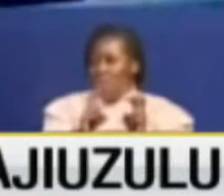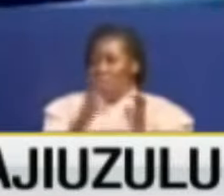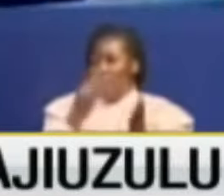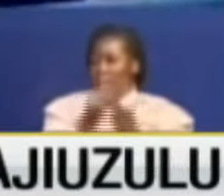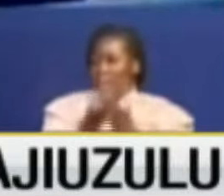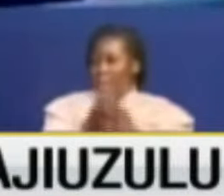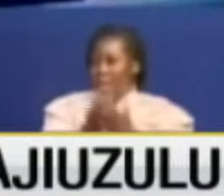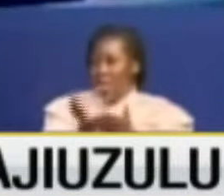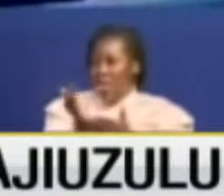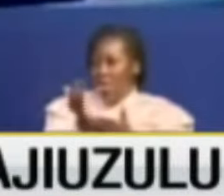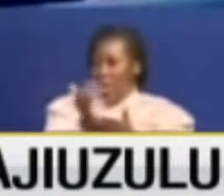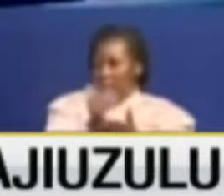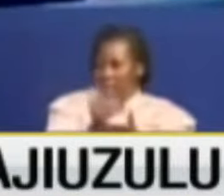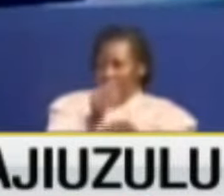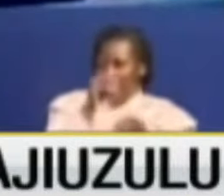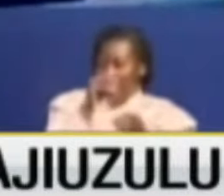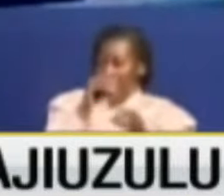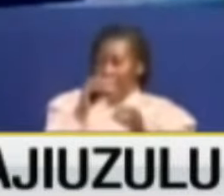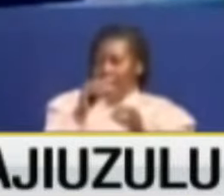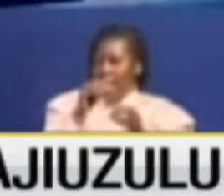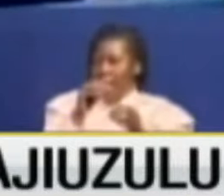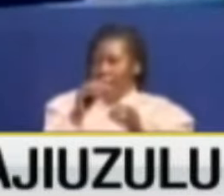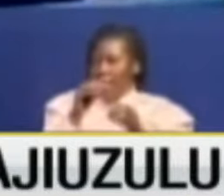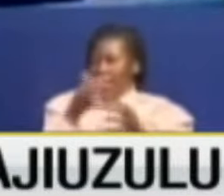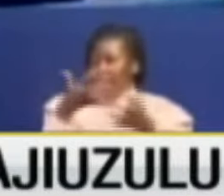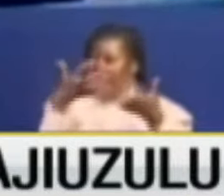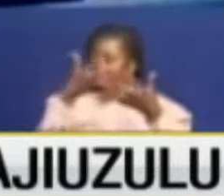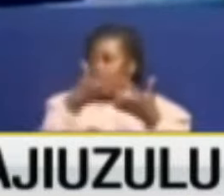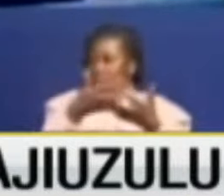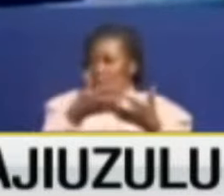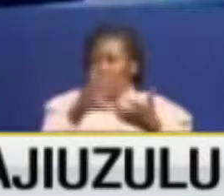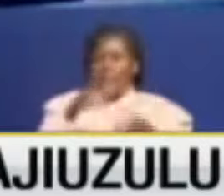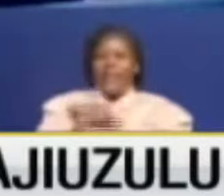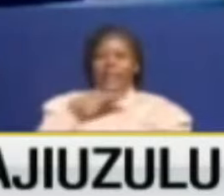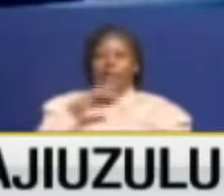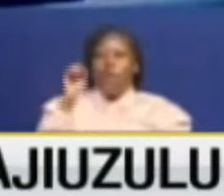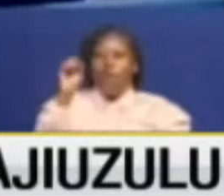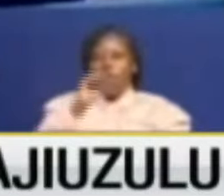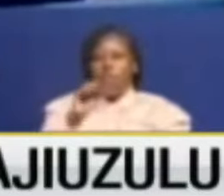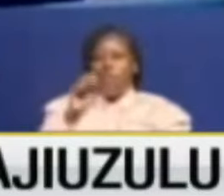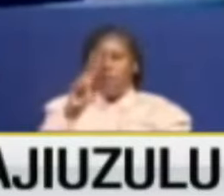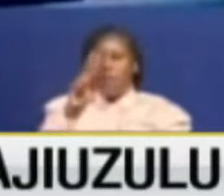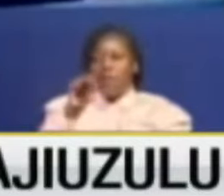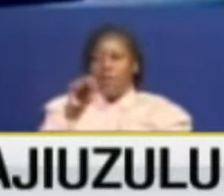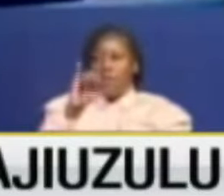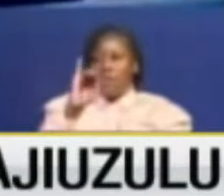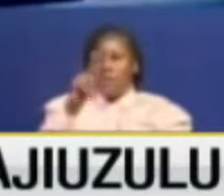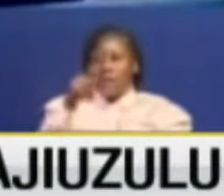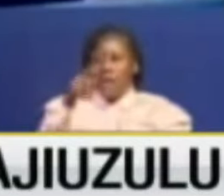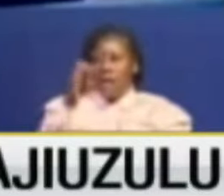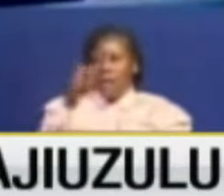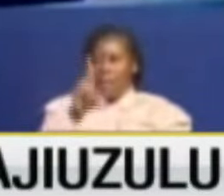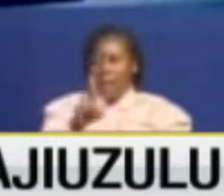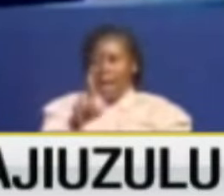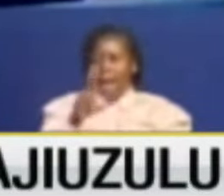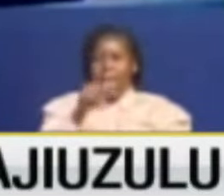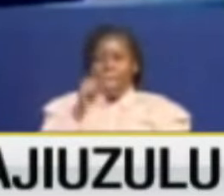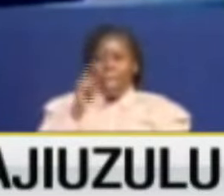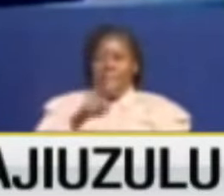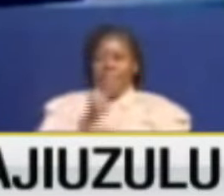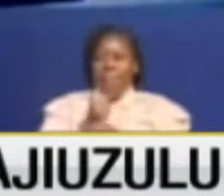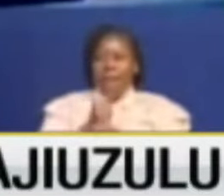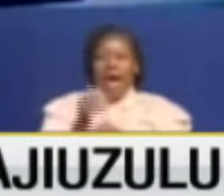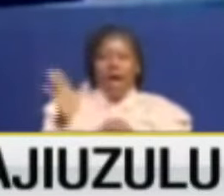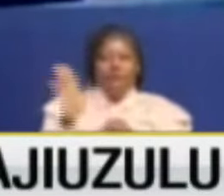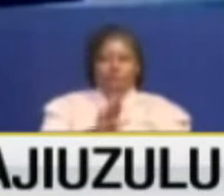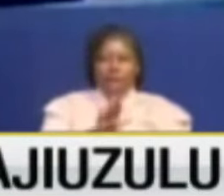money collected in relation to the unfortunate death of sniper an issue in this Senate, they must make a full